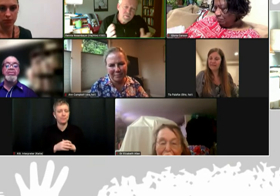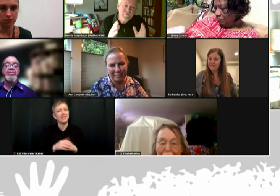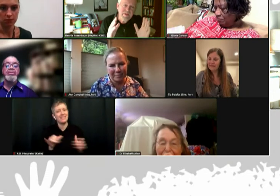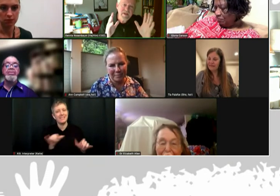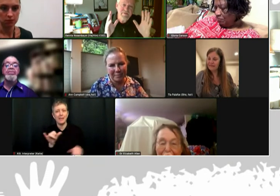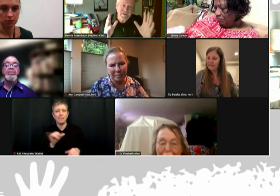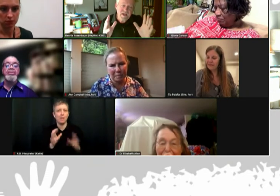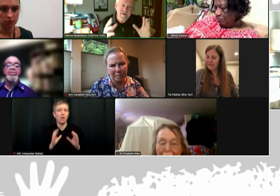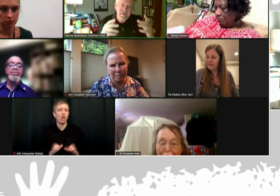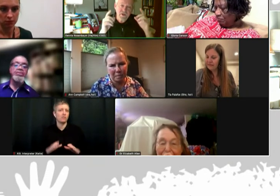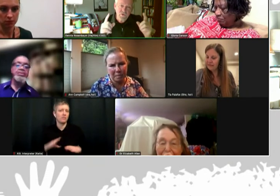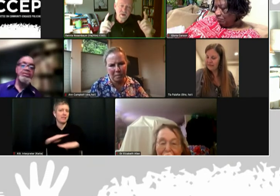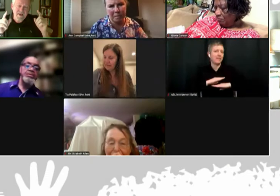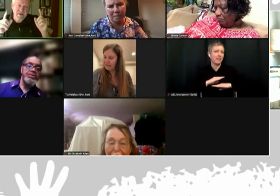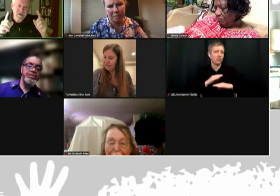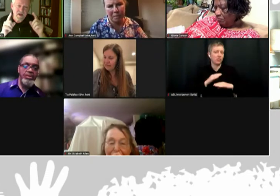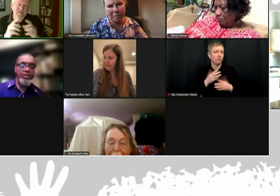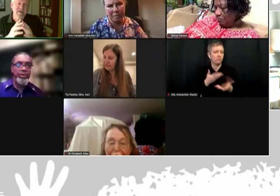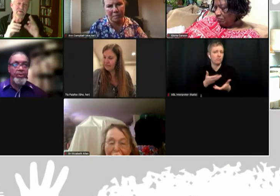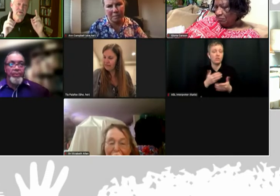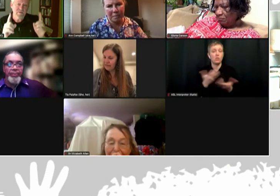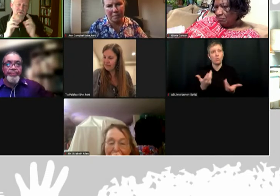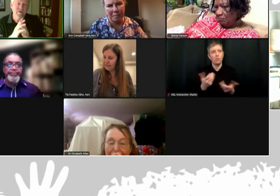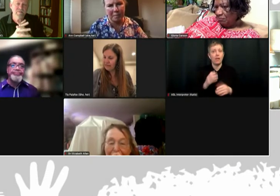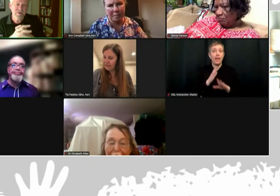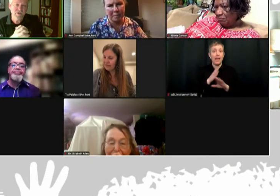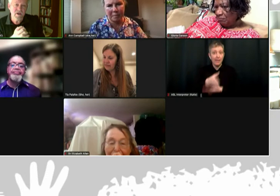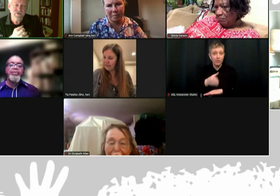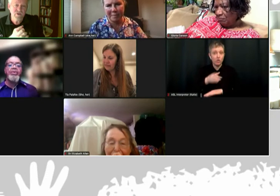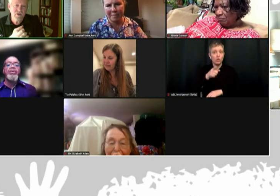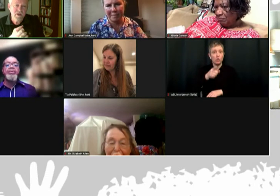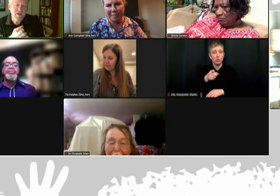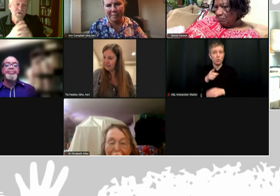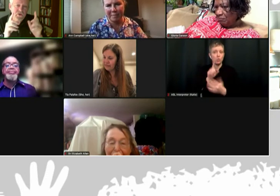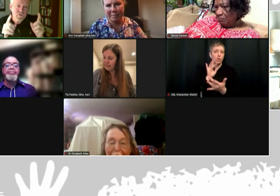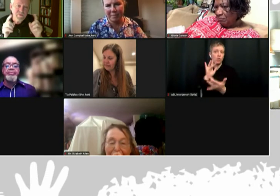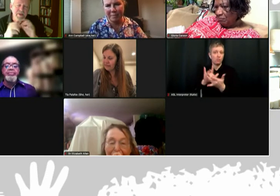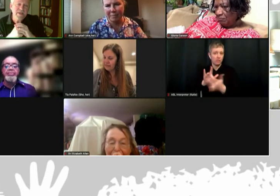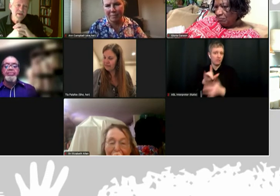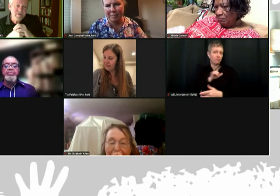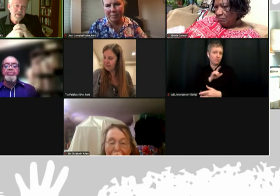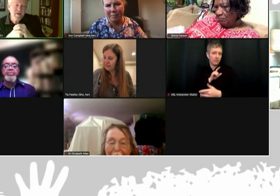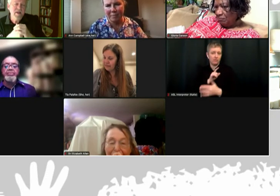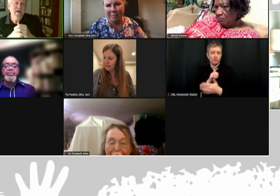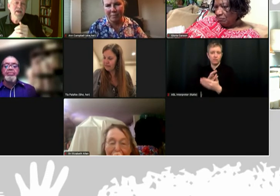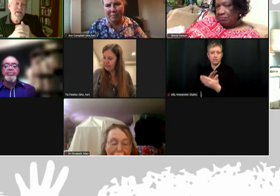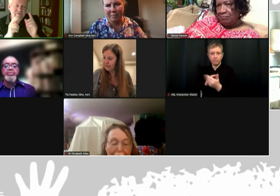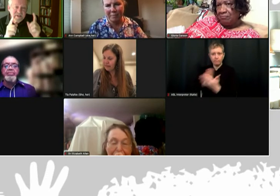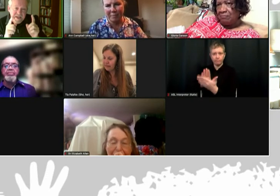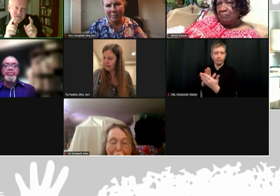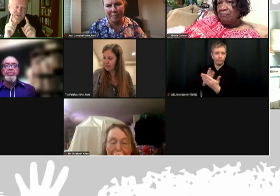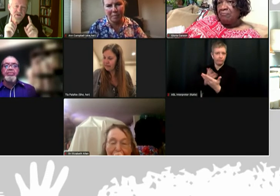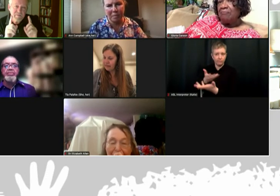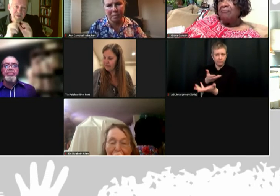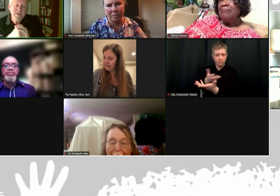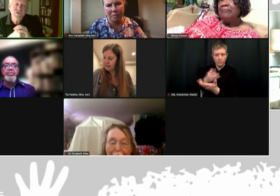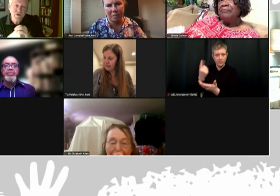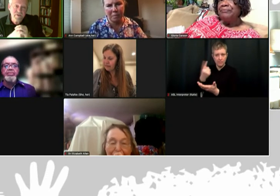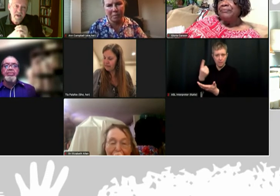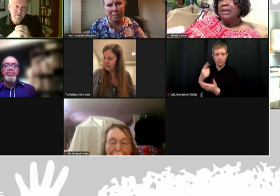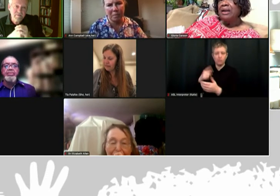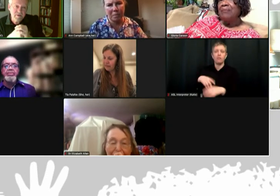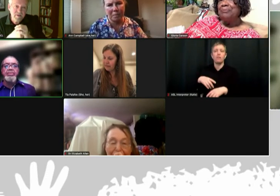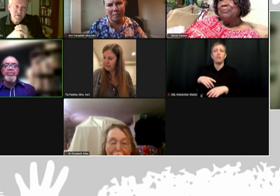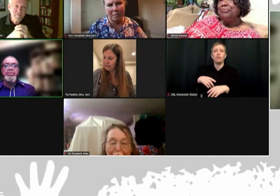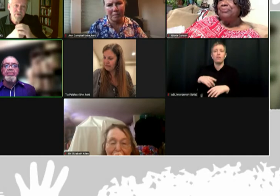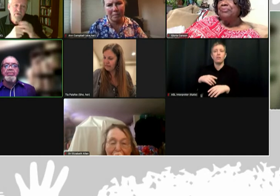week, hopefully, of the time that you have a contact with a Portland police officer, you will be given an invitation to complete a